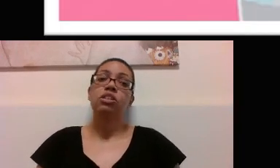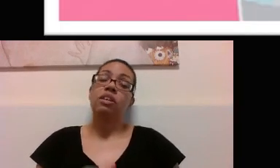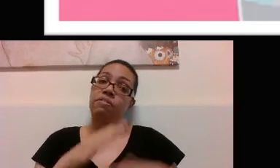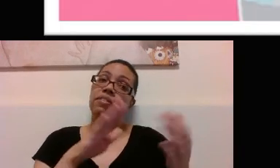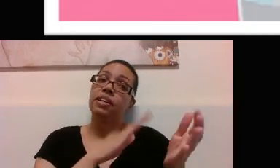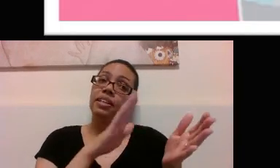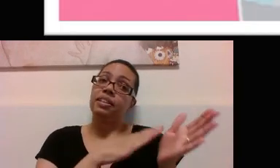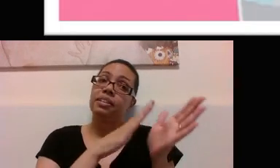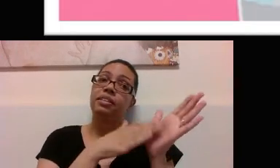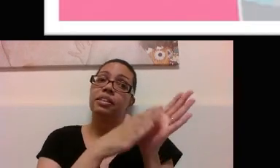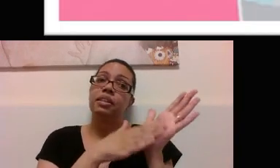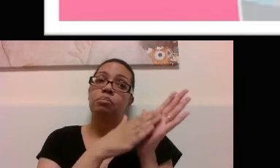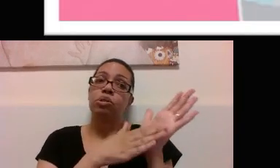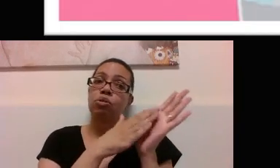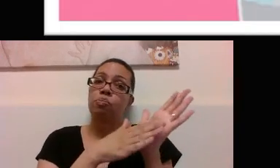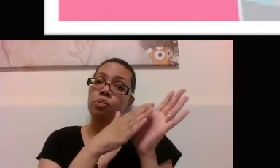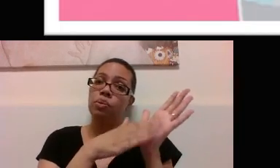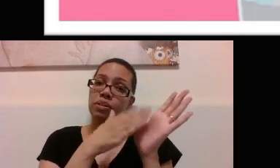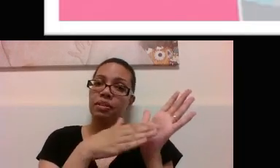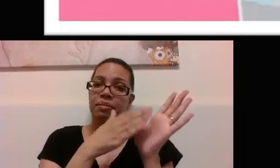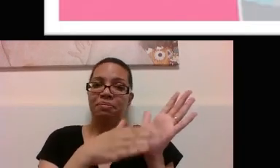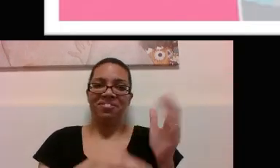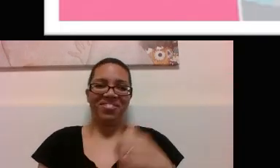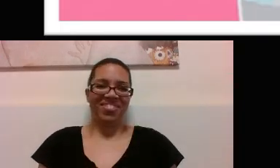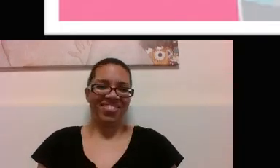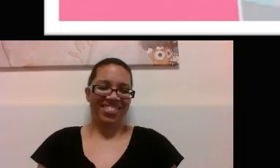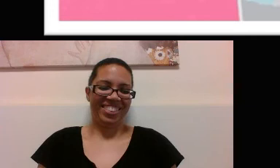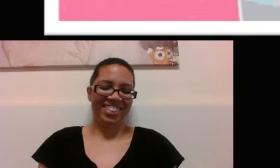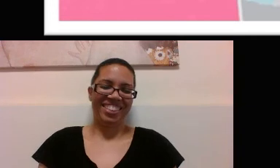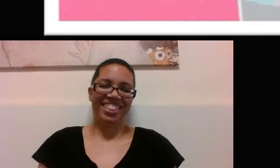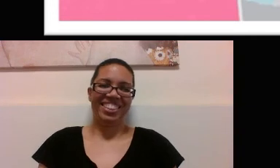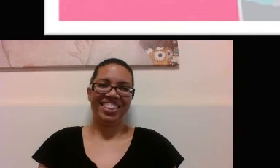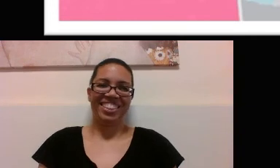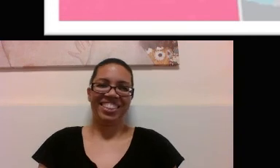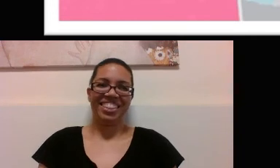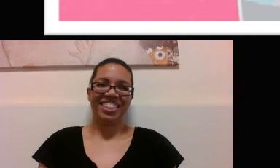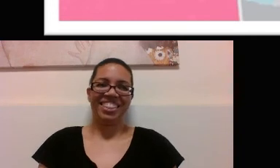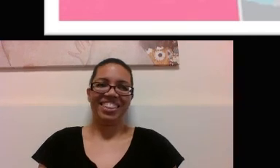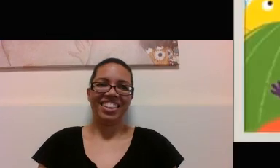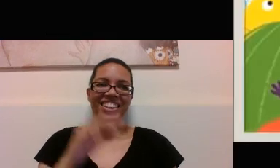He used a flannel and some soapy water.